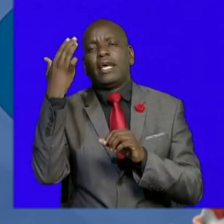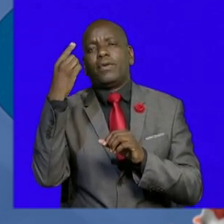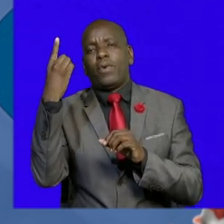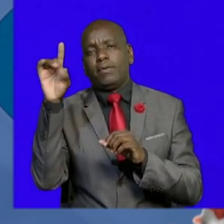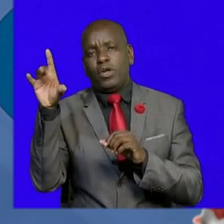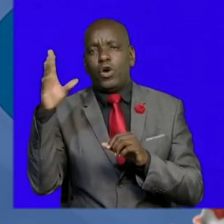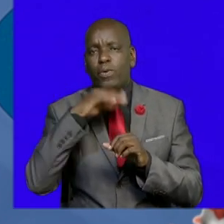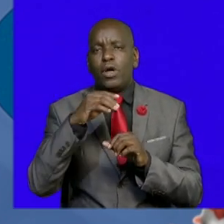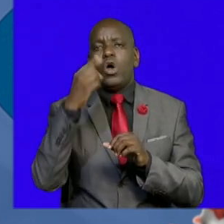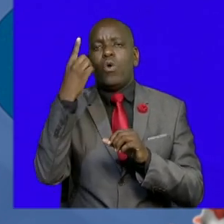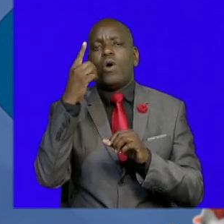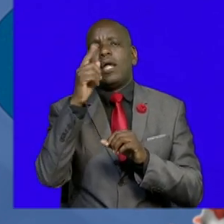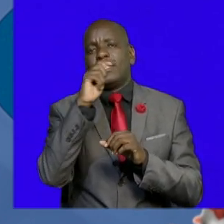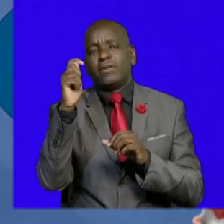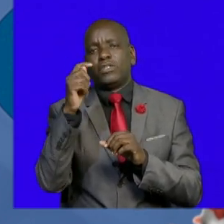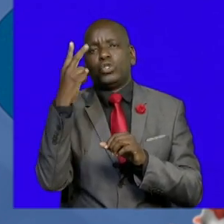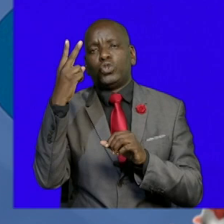27,391 recoveries,